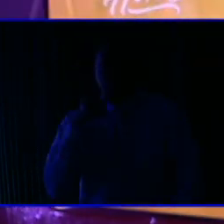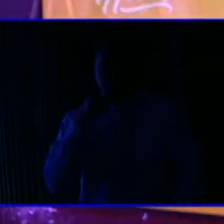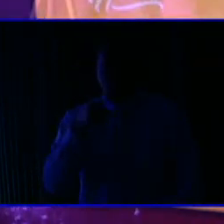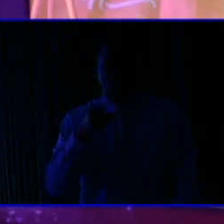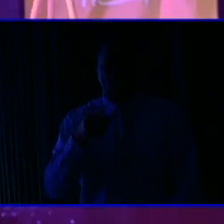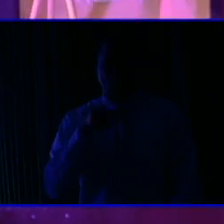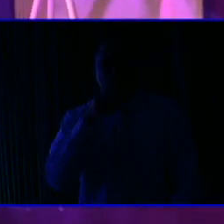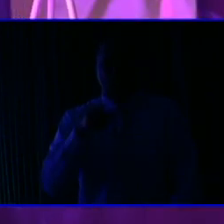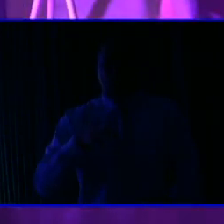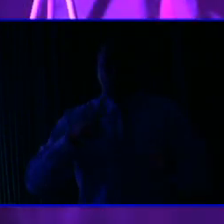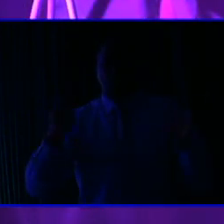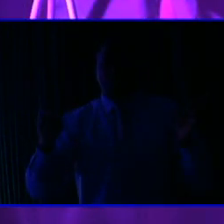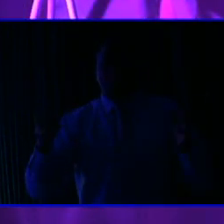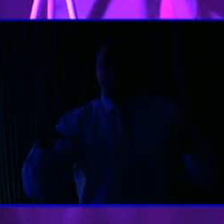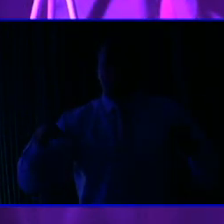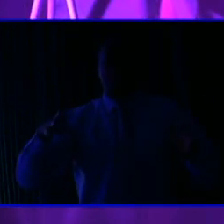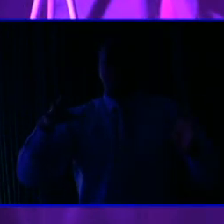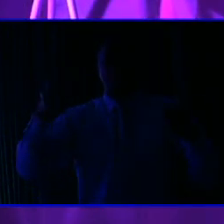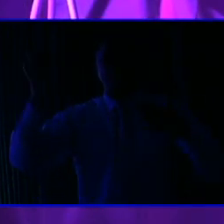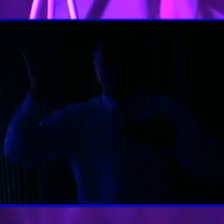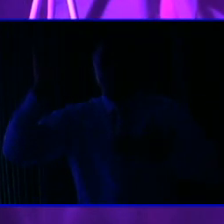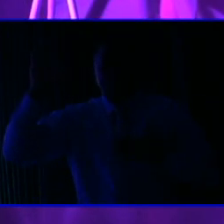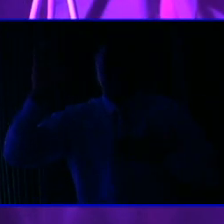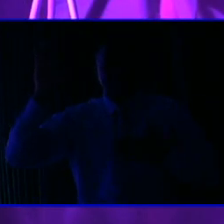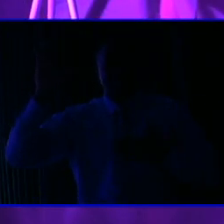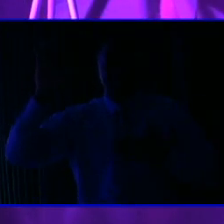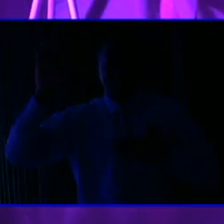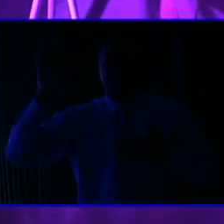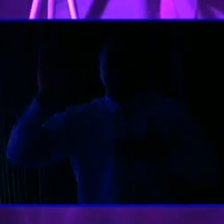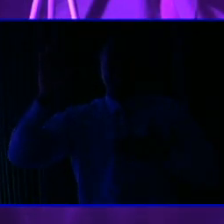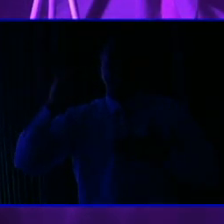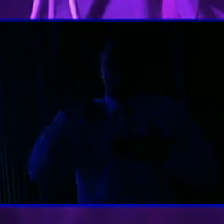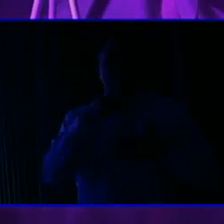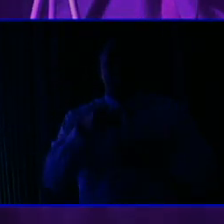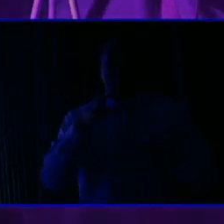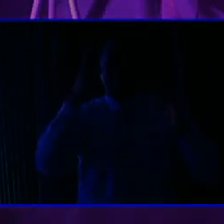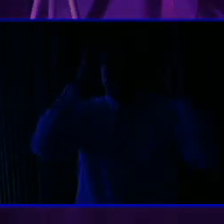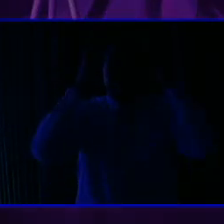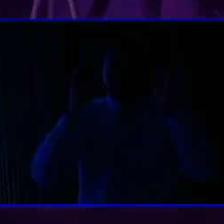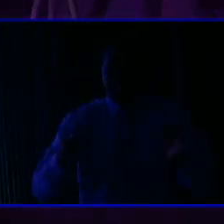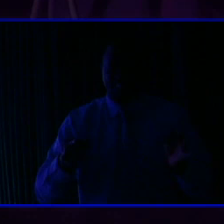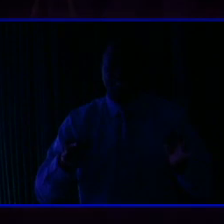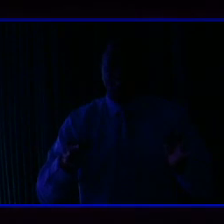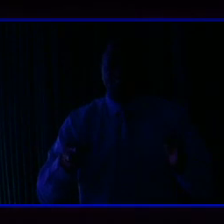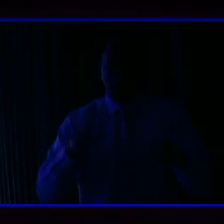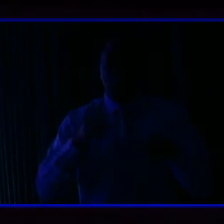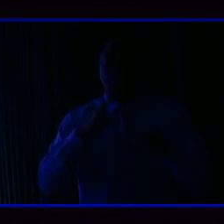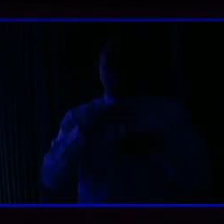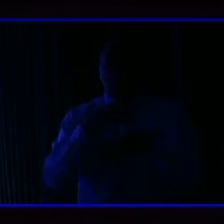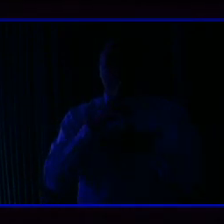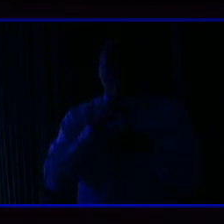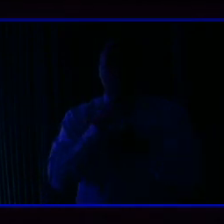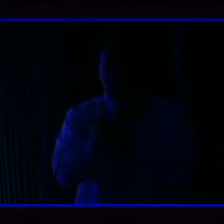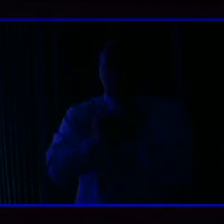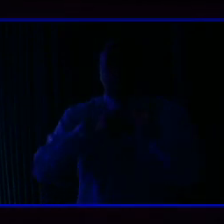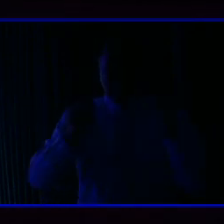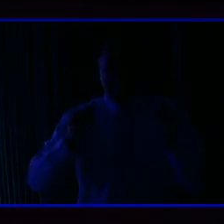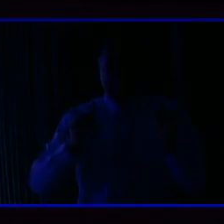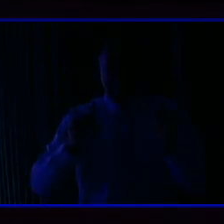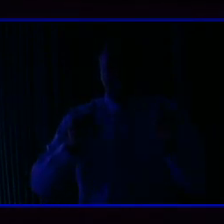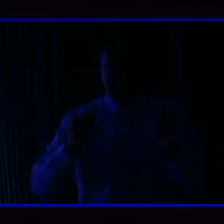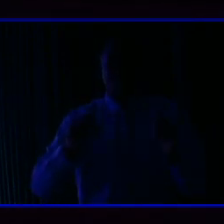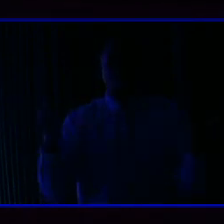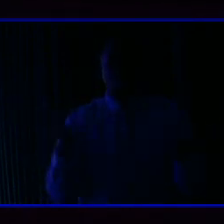make your commitment in this world of darkness? Are you deciding that you really want to be saved? What kind